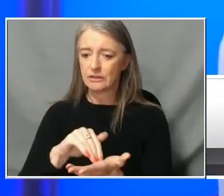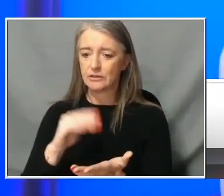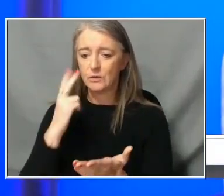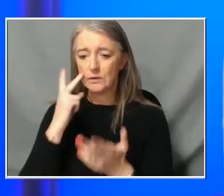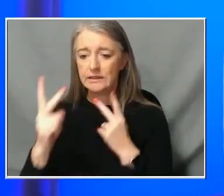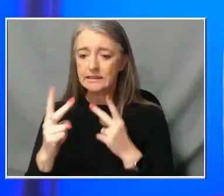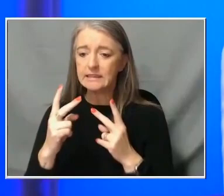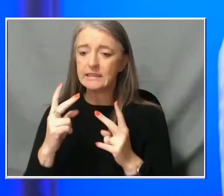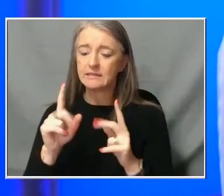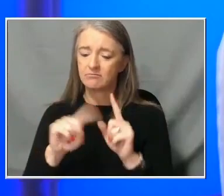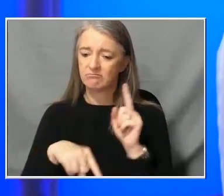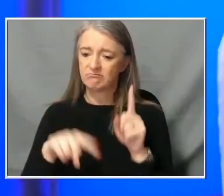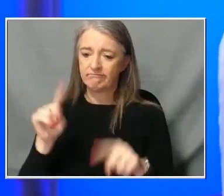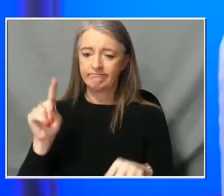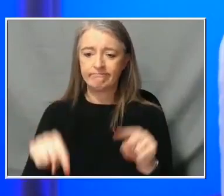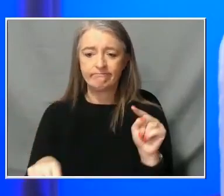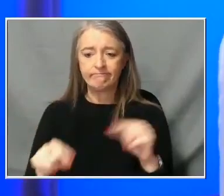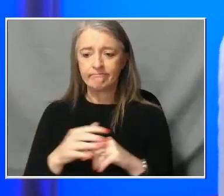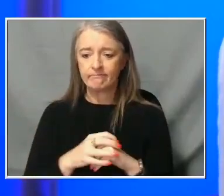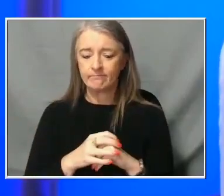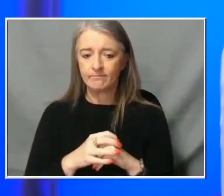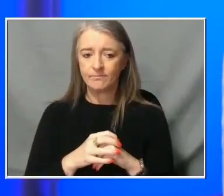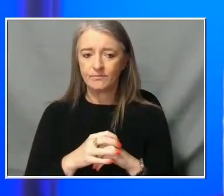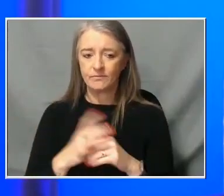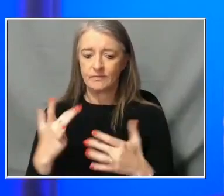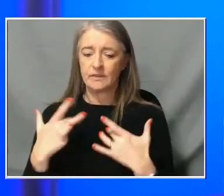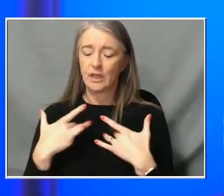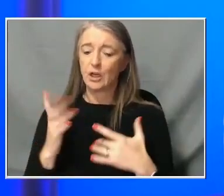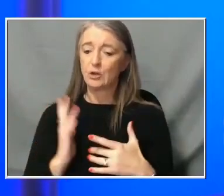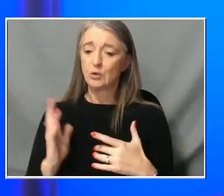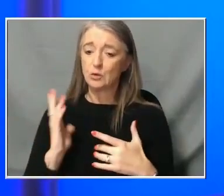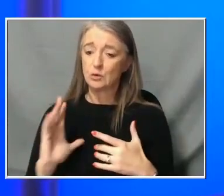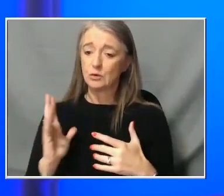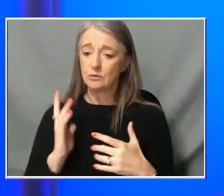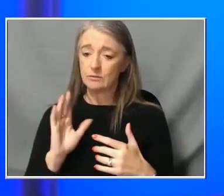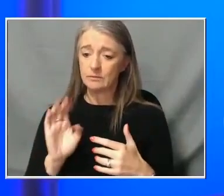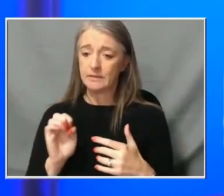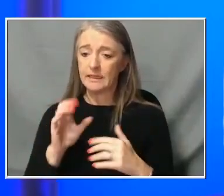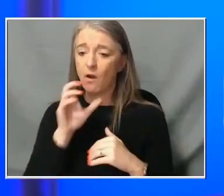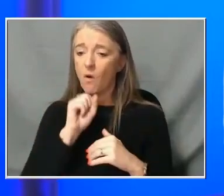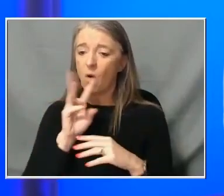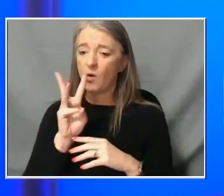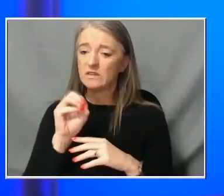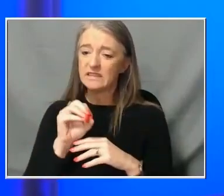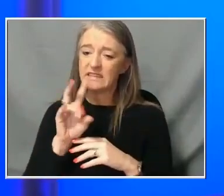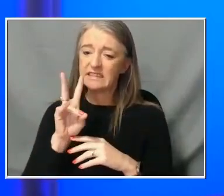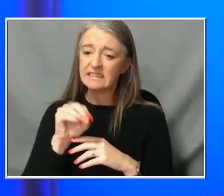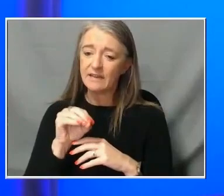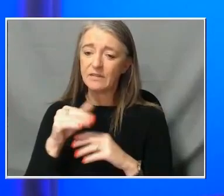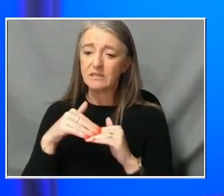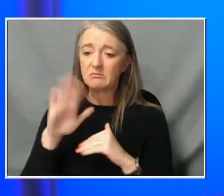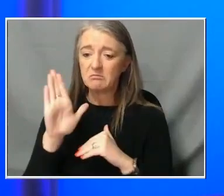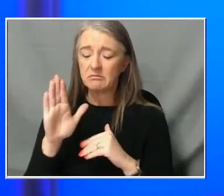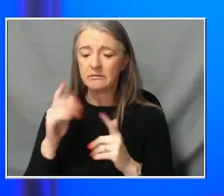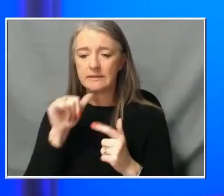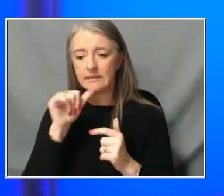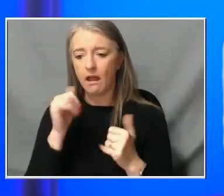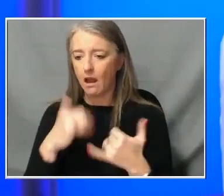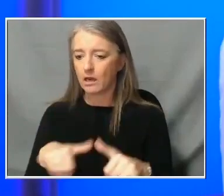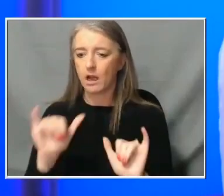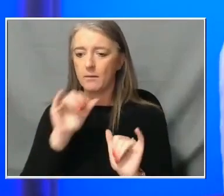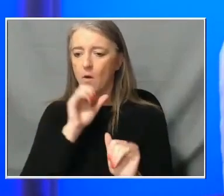multidisciplinary standpoint. And it used to be you would see all patients, they were 60, 70 years old, but now it's not uncommon to see 30